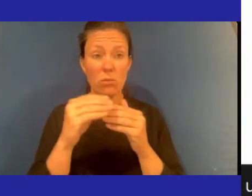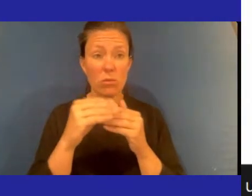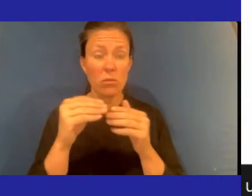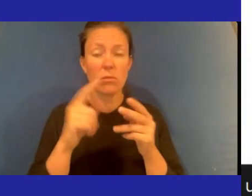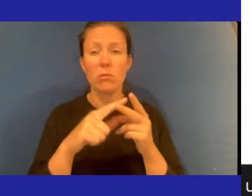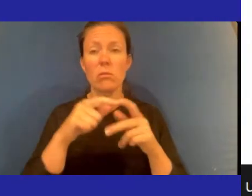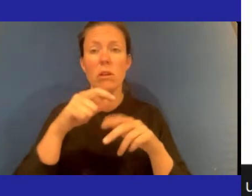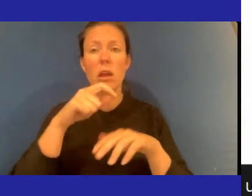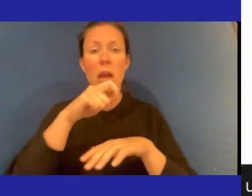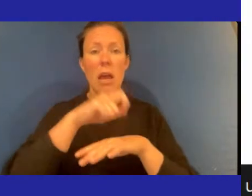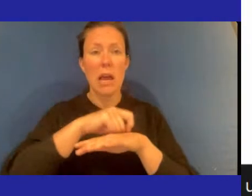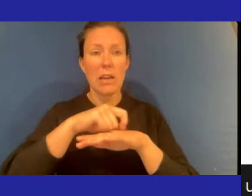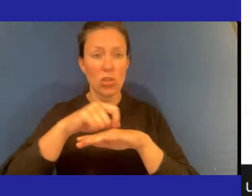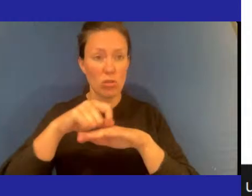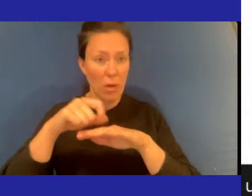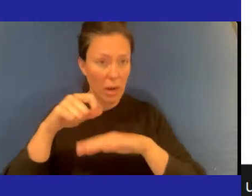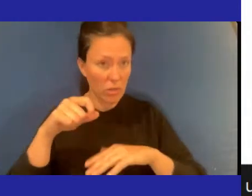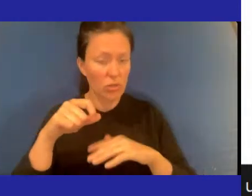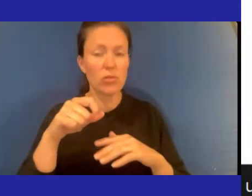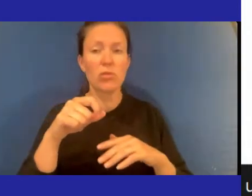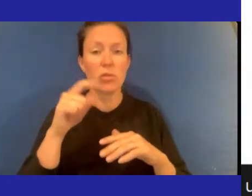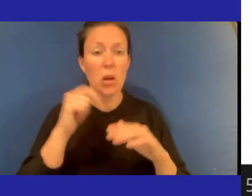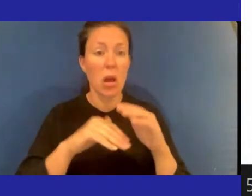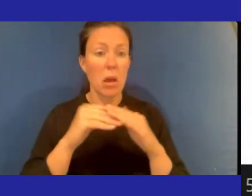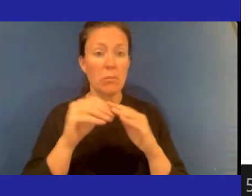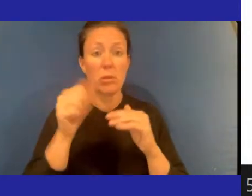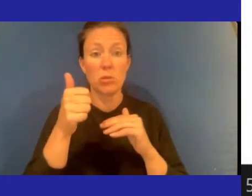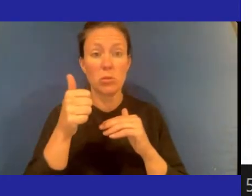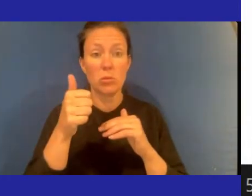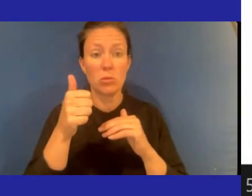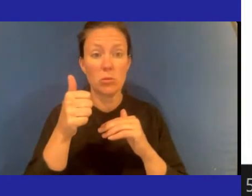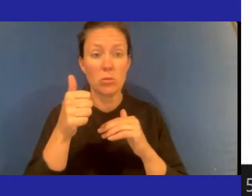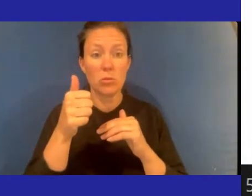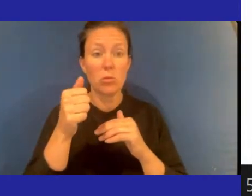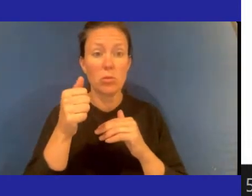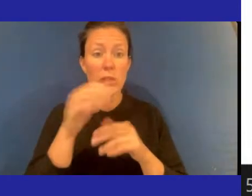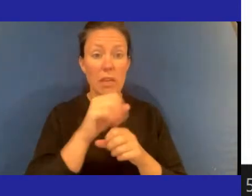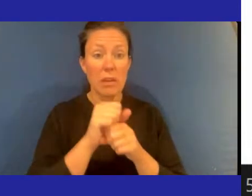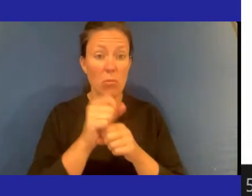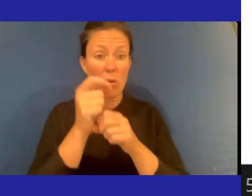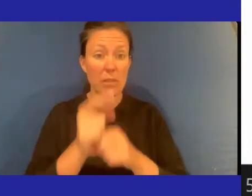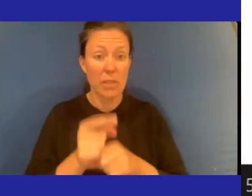acupuncture as free acupuncture visits for up to 10 a year. People are going to earn